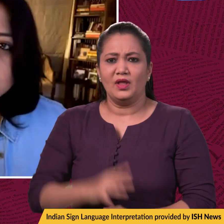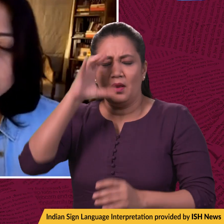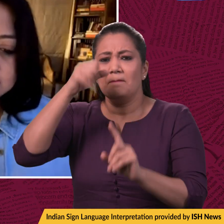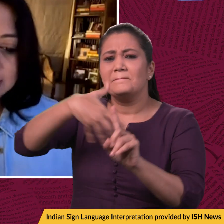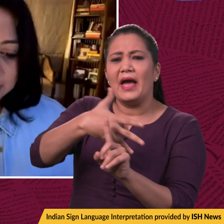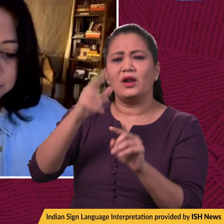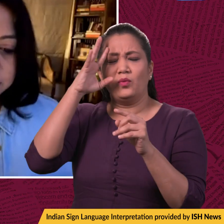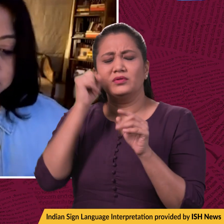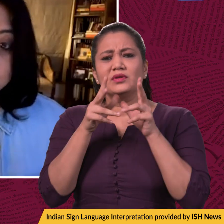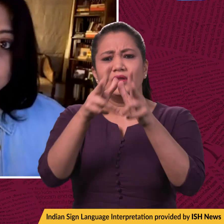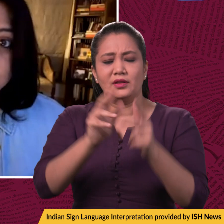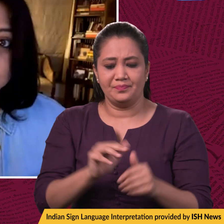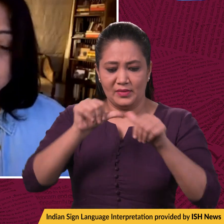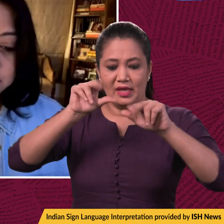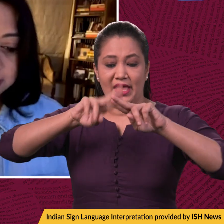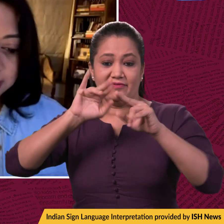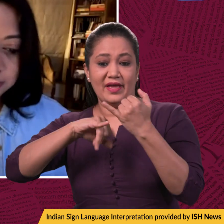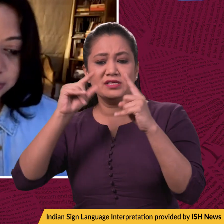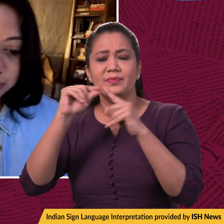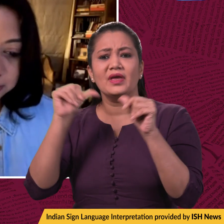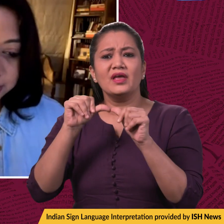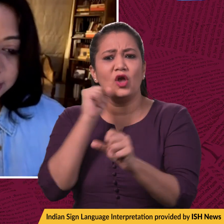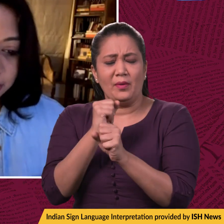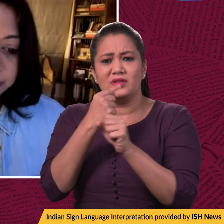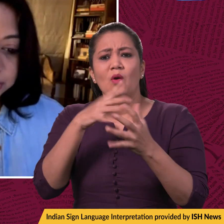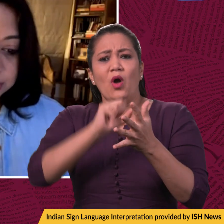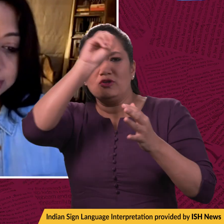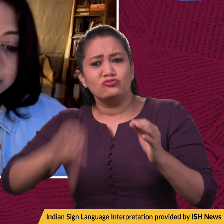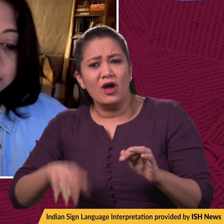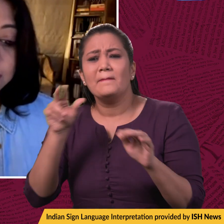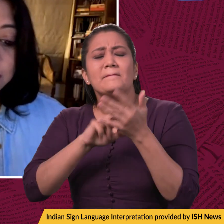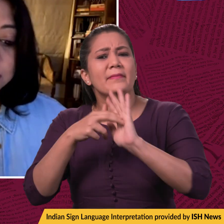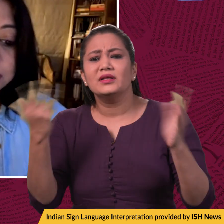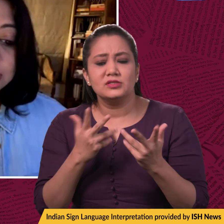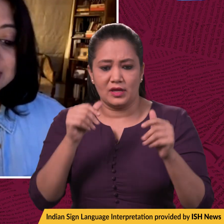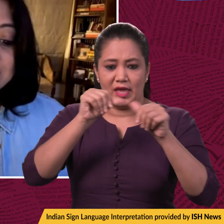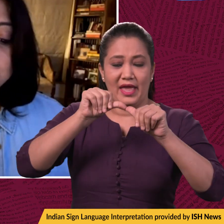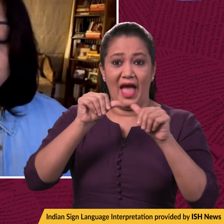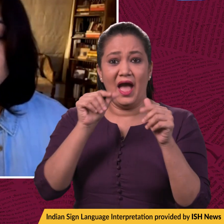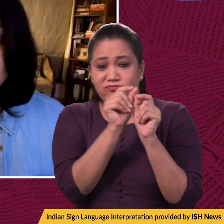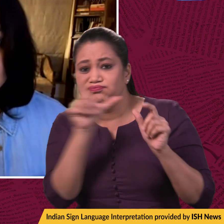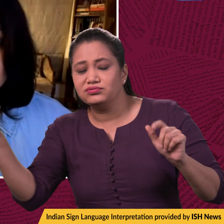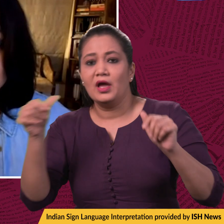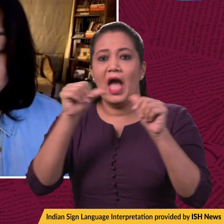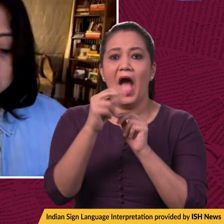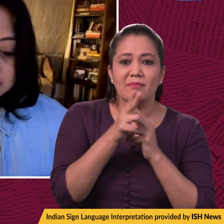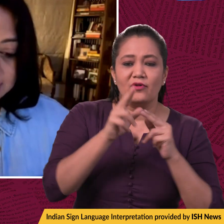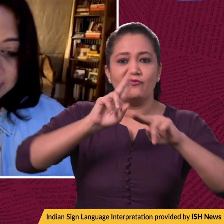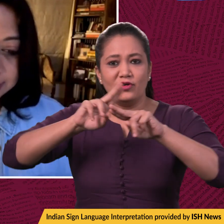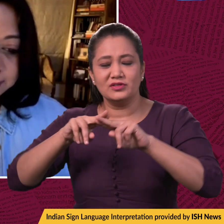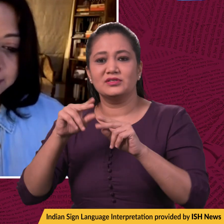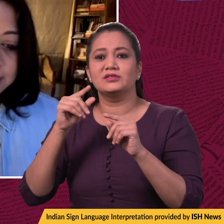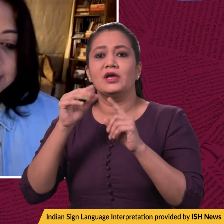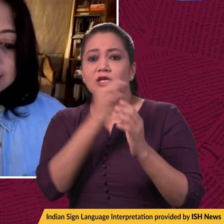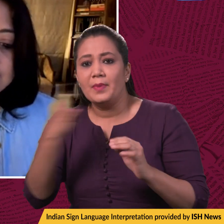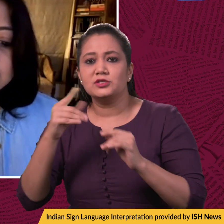on what this is, AFSPA, which I told you the government has asked for a repealing of, which is the full form of which is the Armed Forces Special Powers